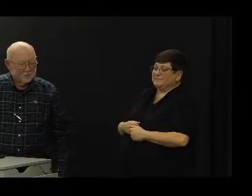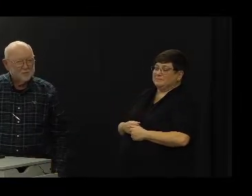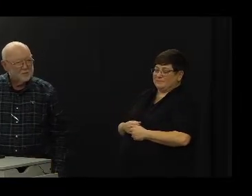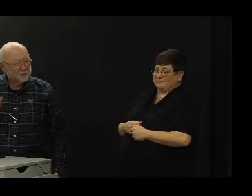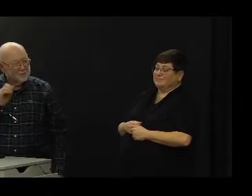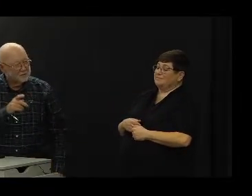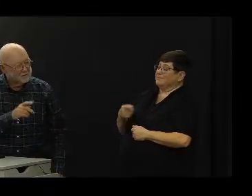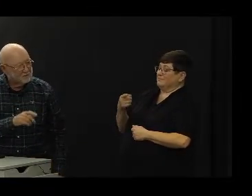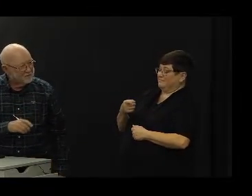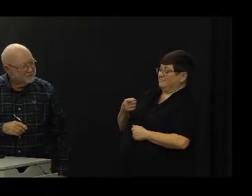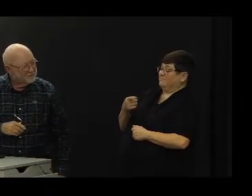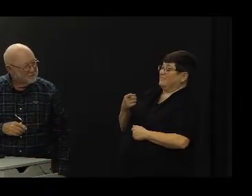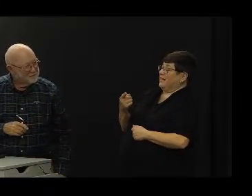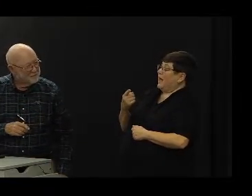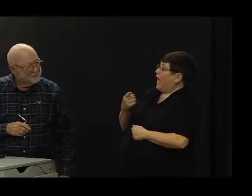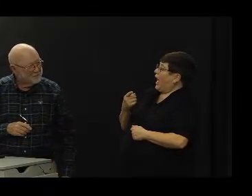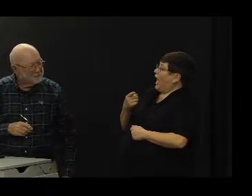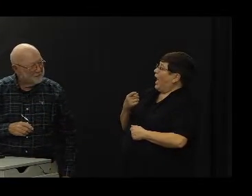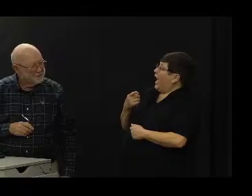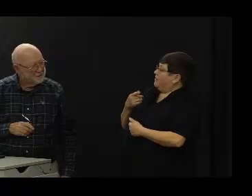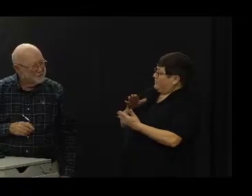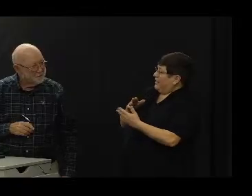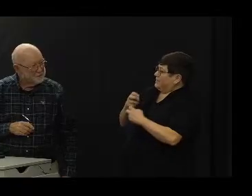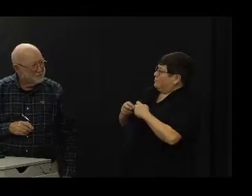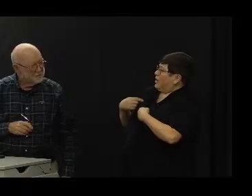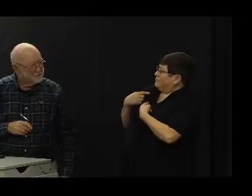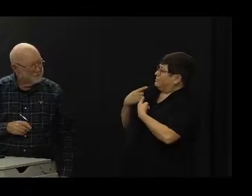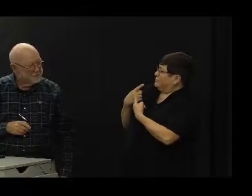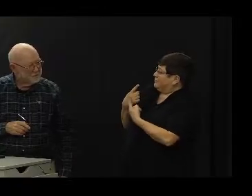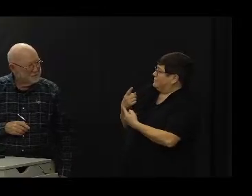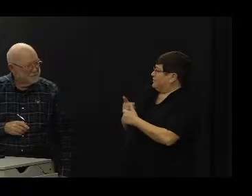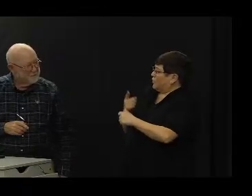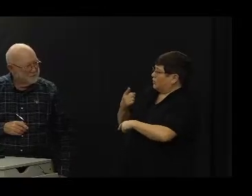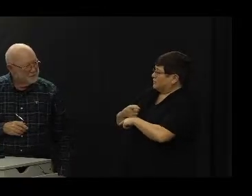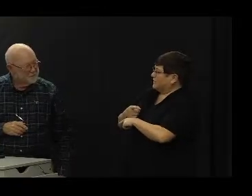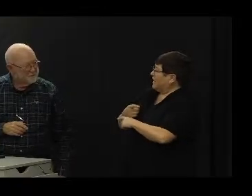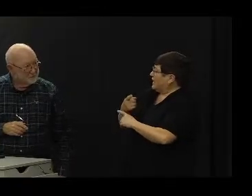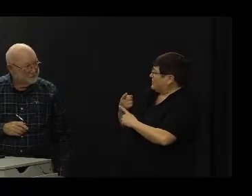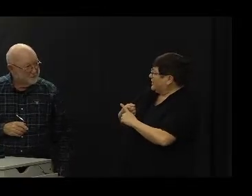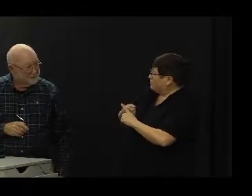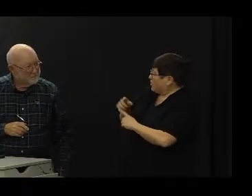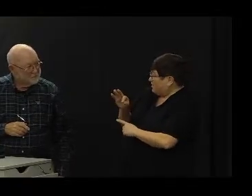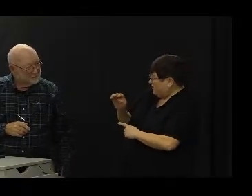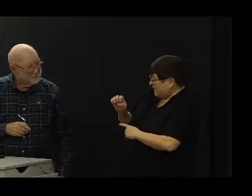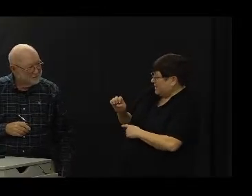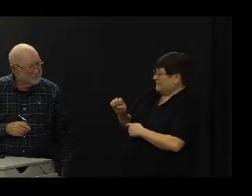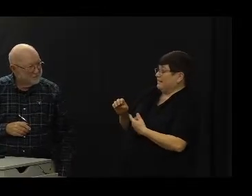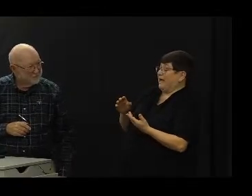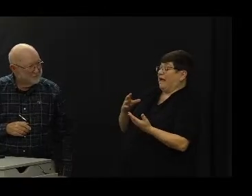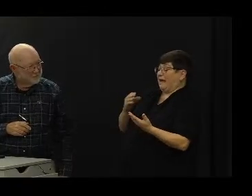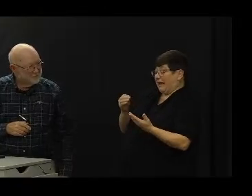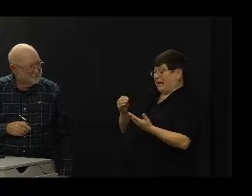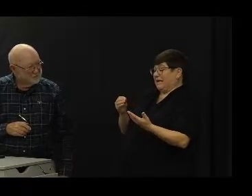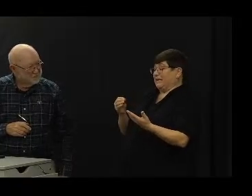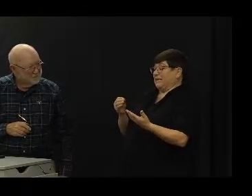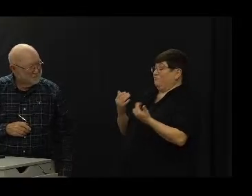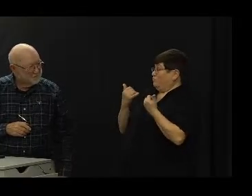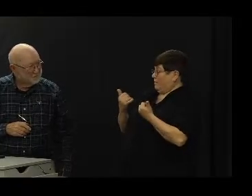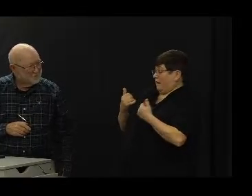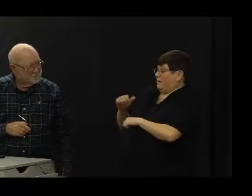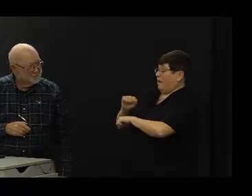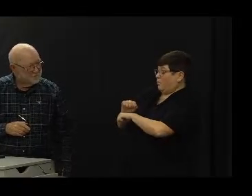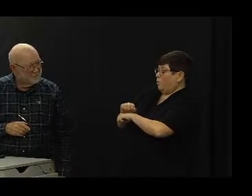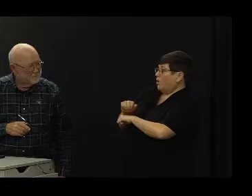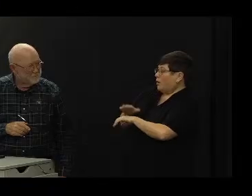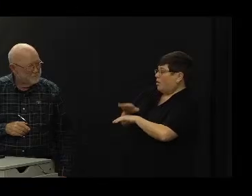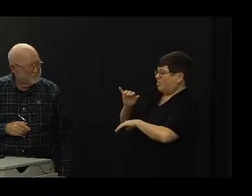It's something that I've dealt with since day one, that rental fee, and I'm currently working on